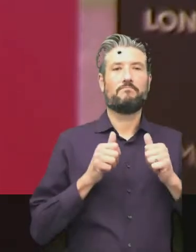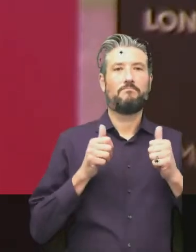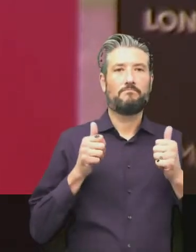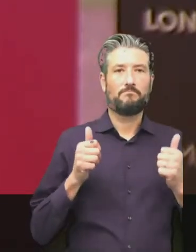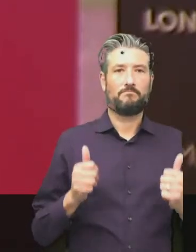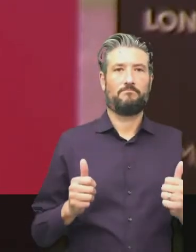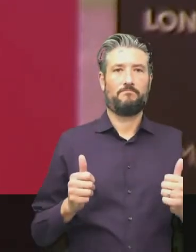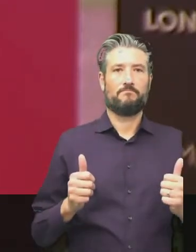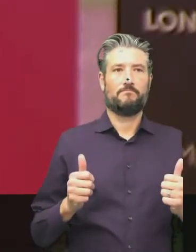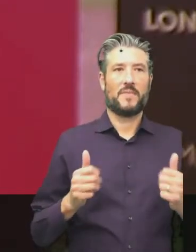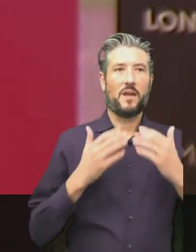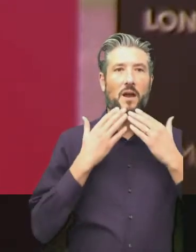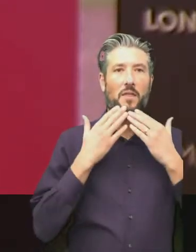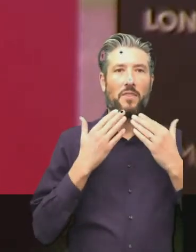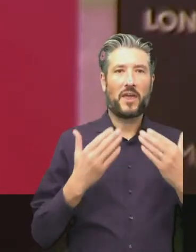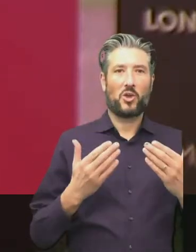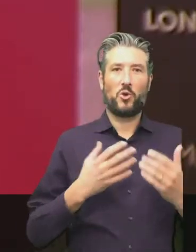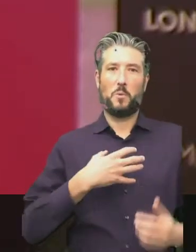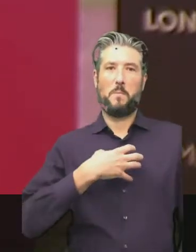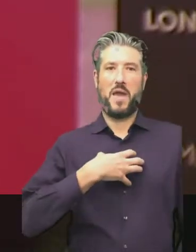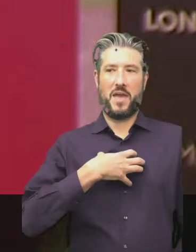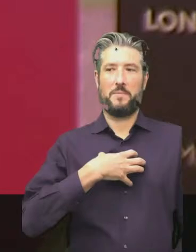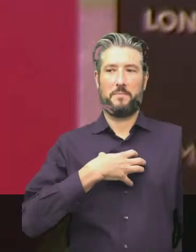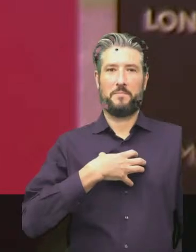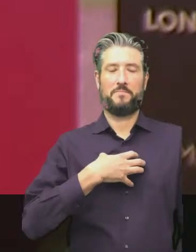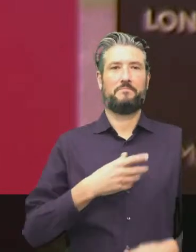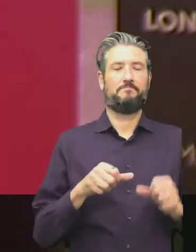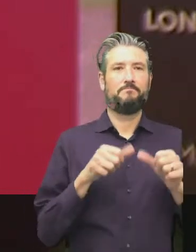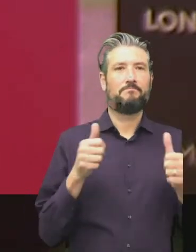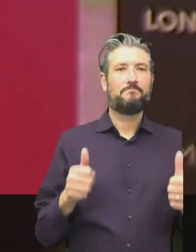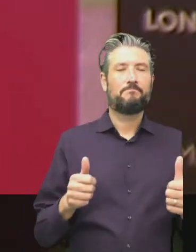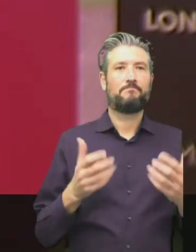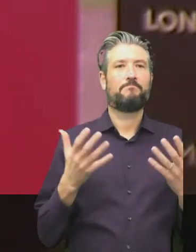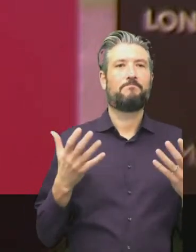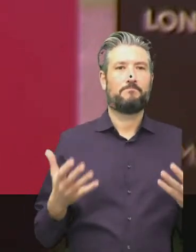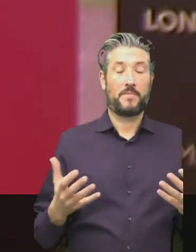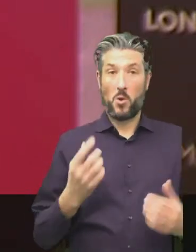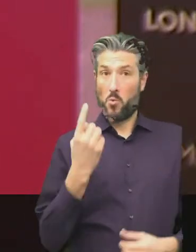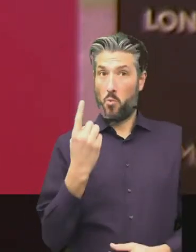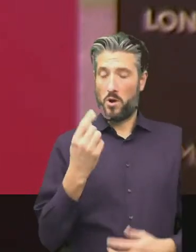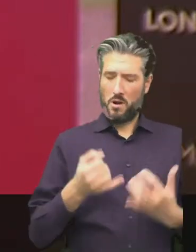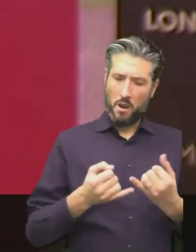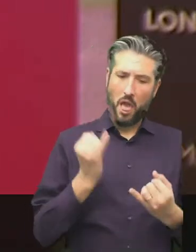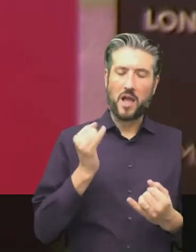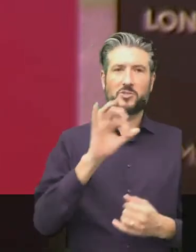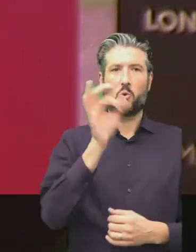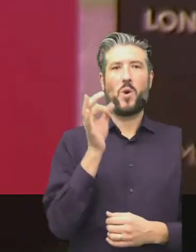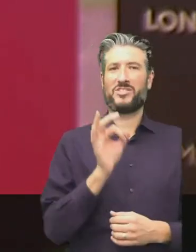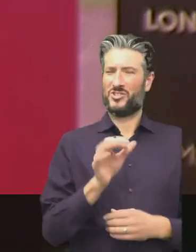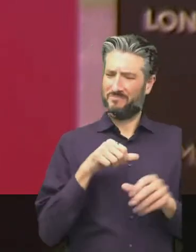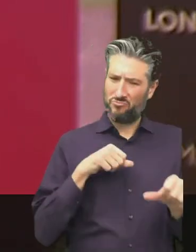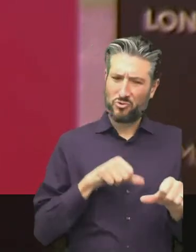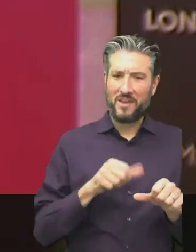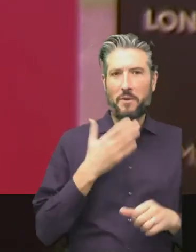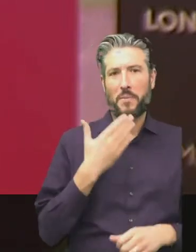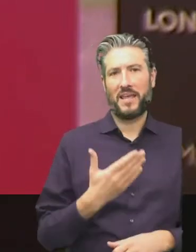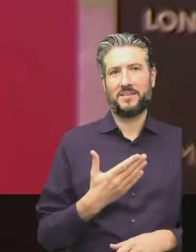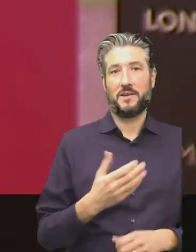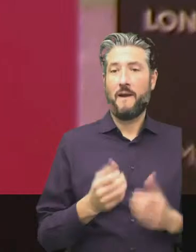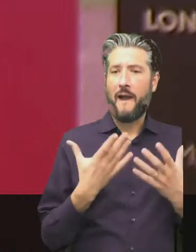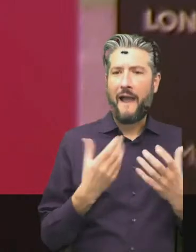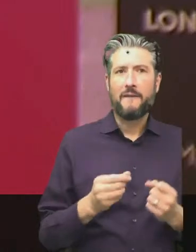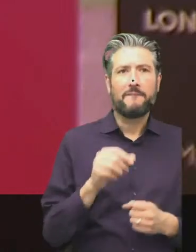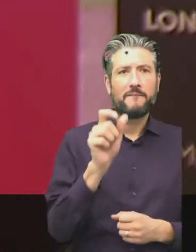I have difficulty with this. Okay, one last question very, very quickly from Chet, and